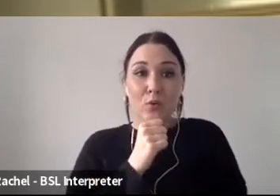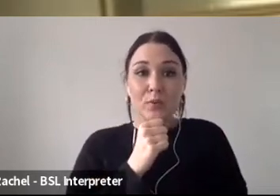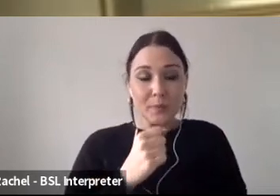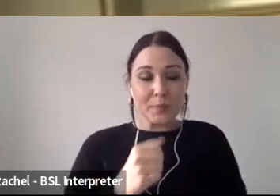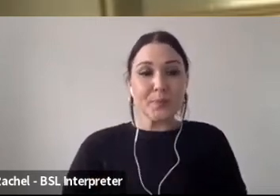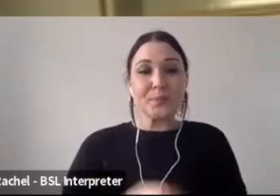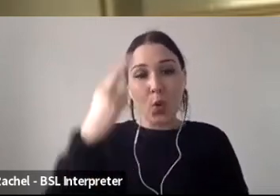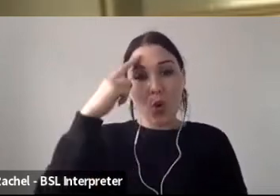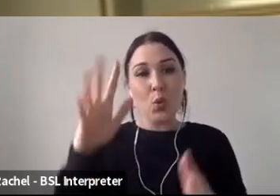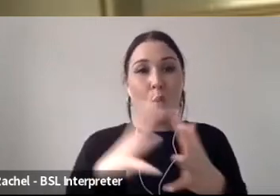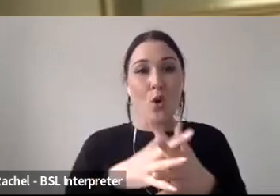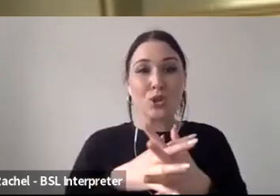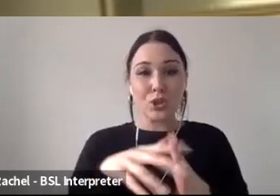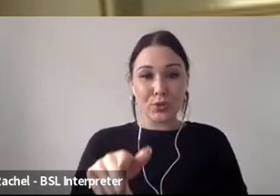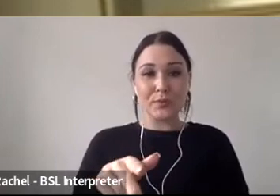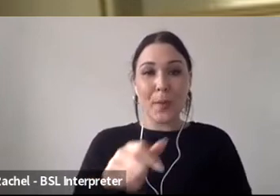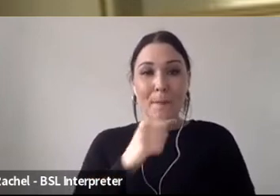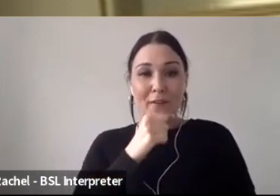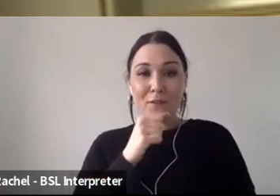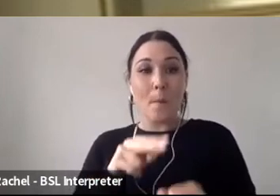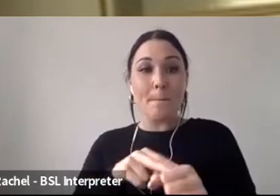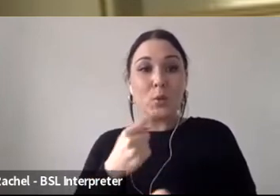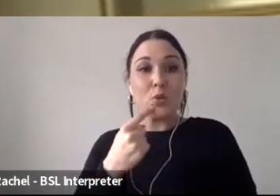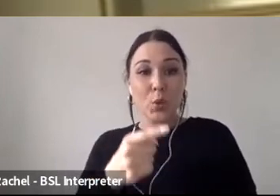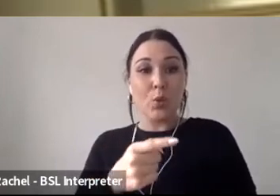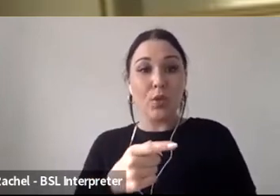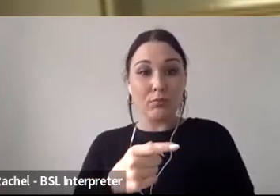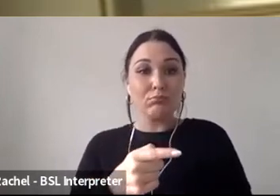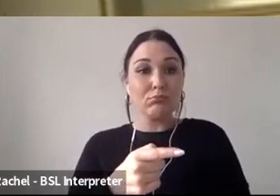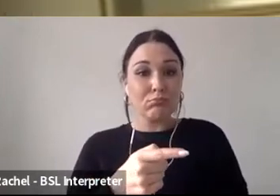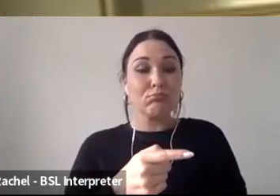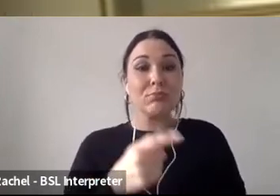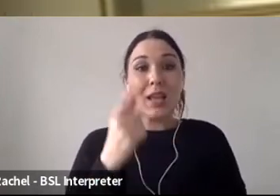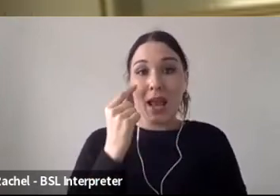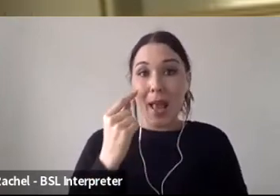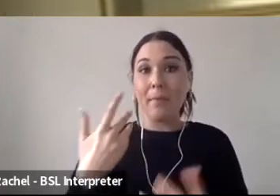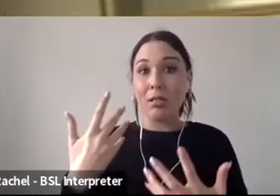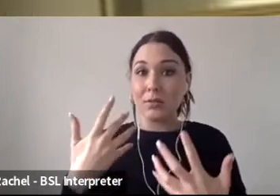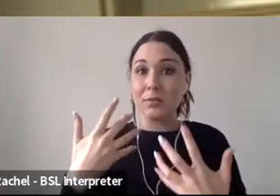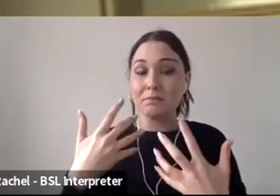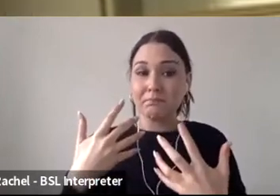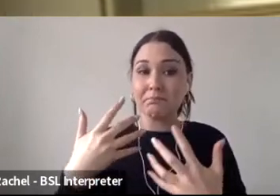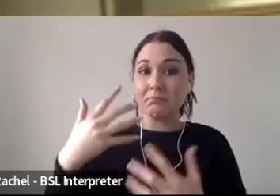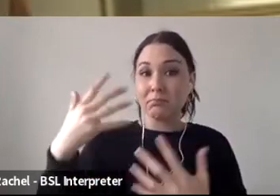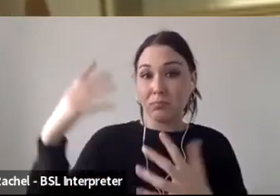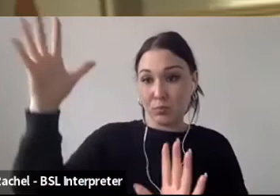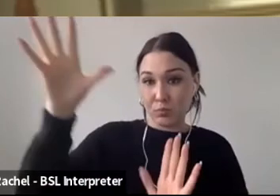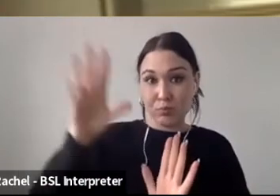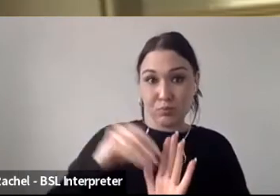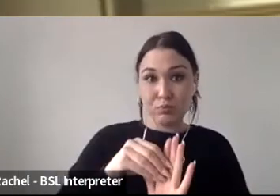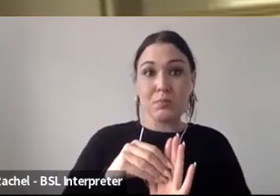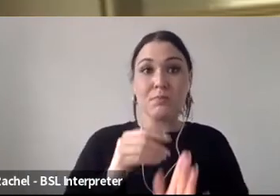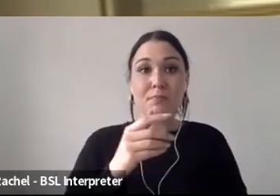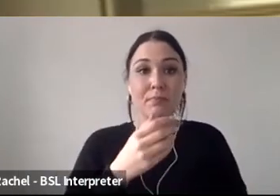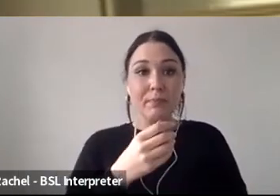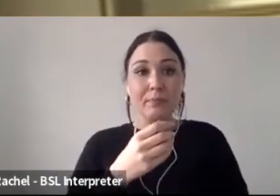microphone, and that is a Bluetooth-enabled microphone. So if you've got a Bluetooth-enabled hearing aid or cochlear